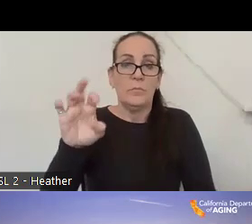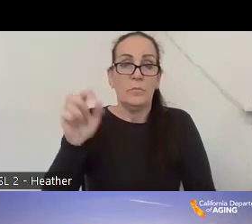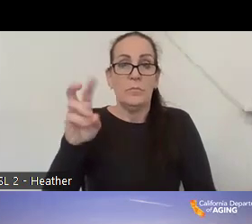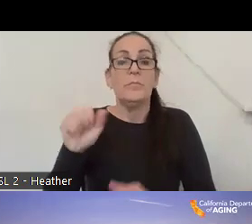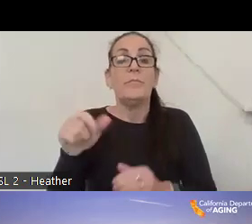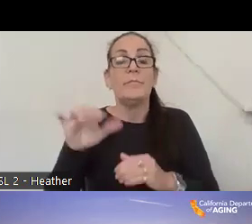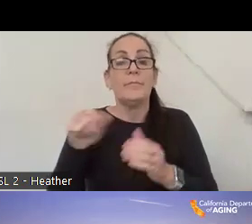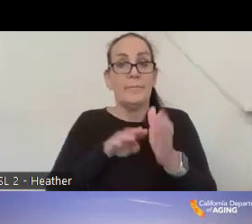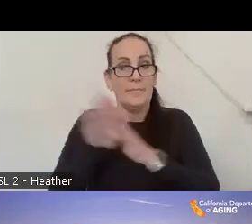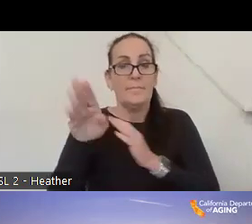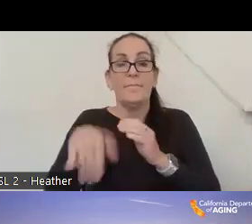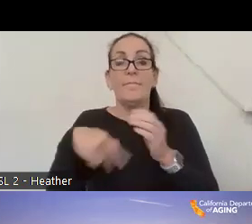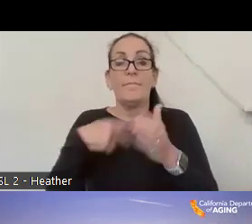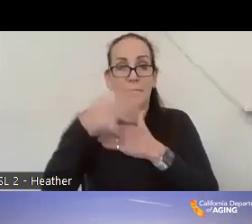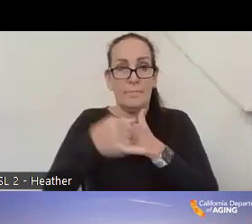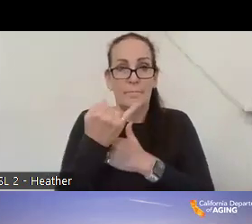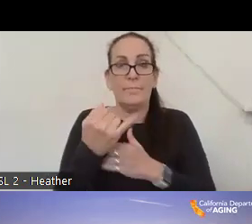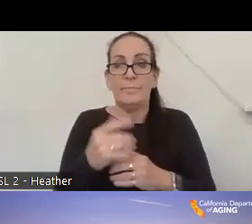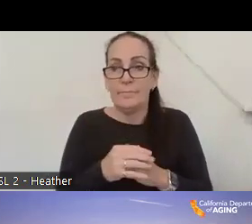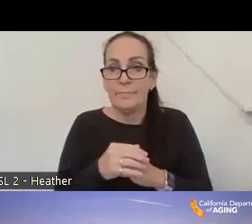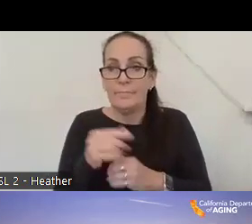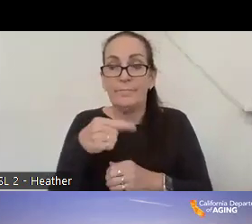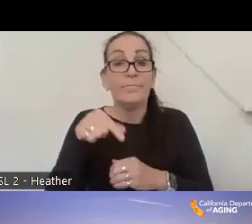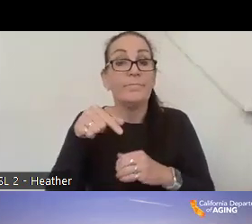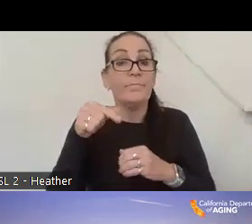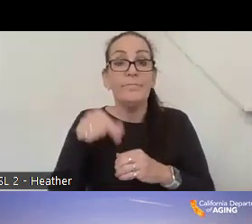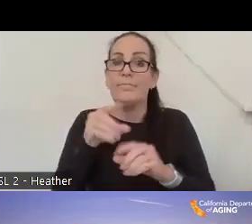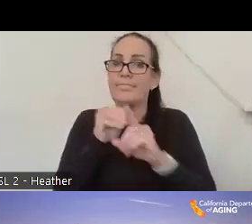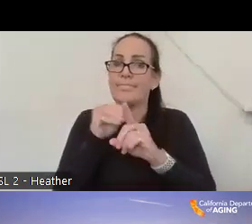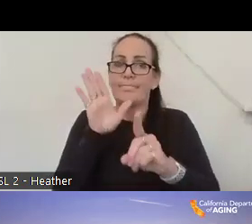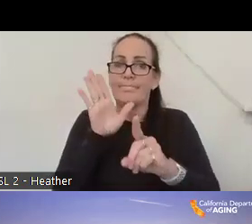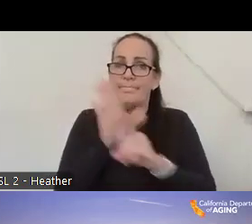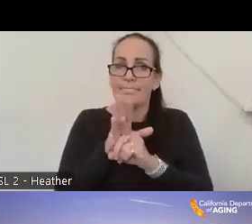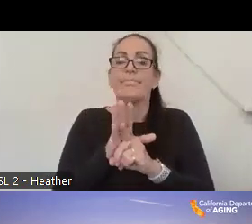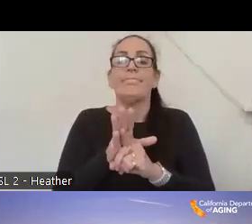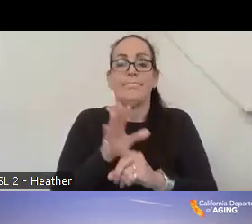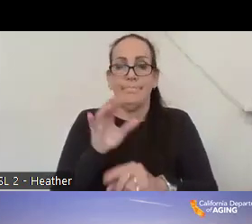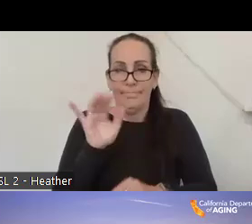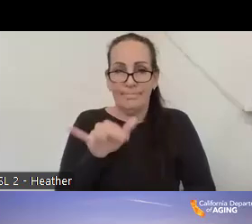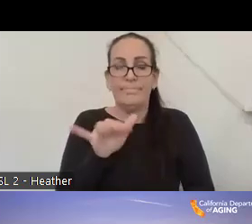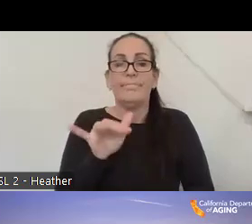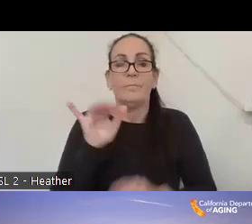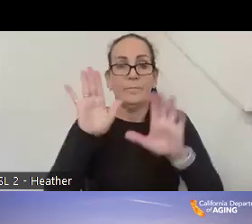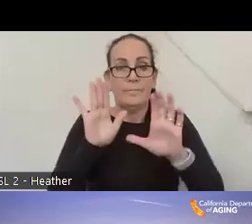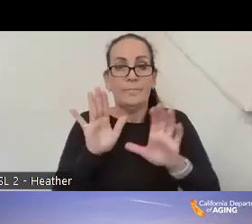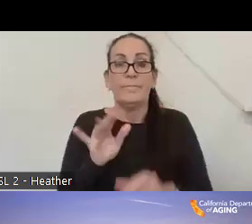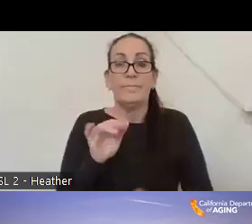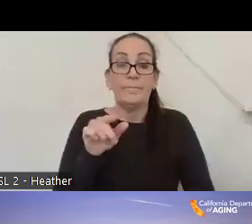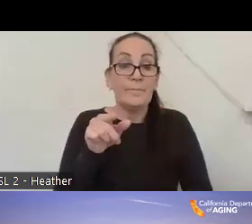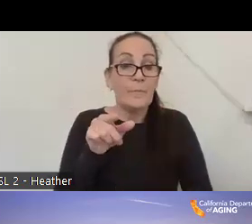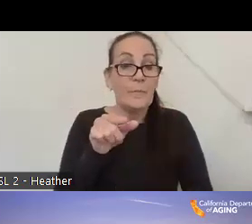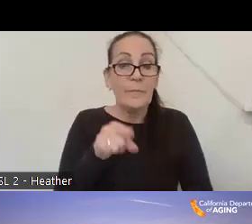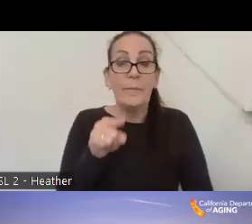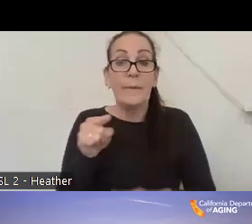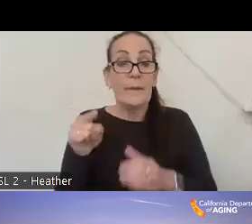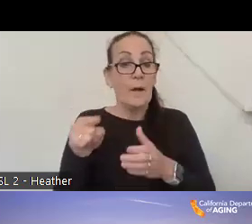like. And this project was very, very impactful. So it was direct care workforce trainings as